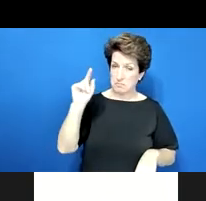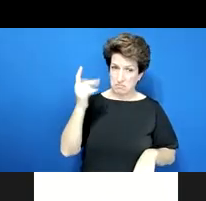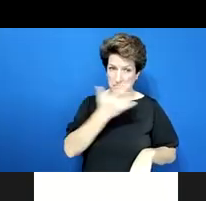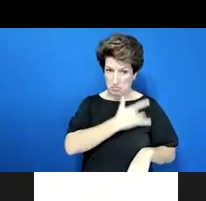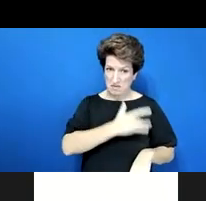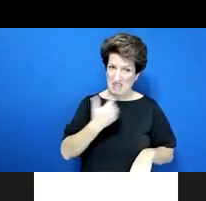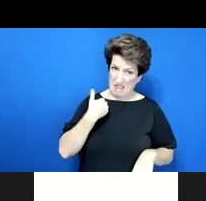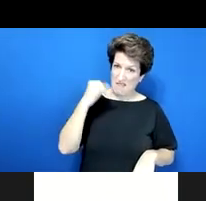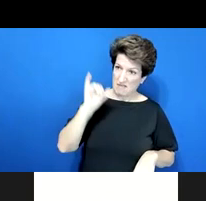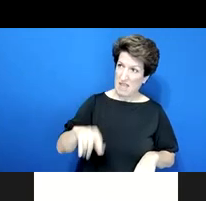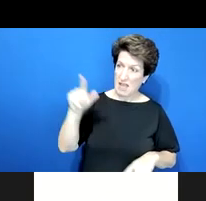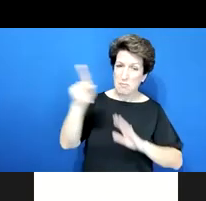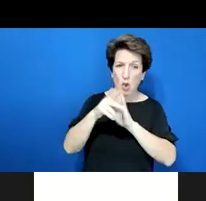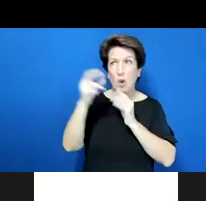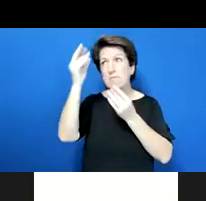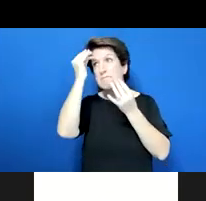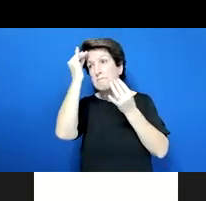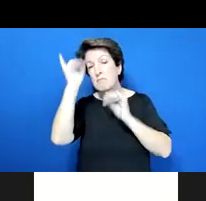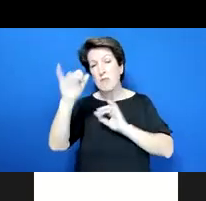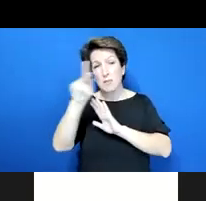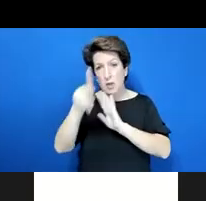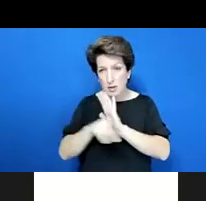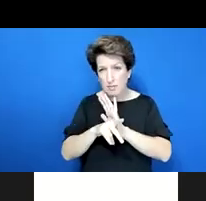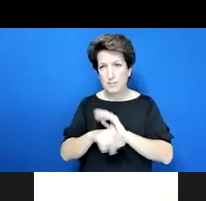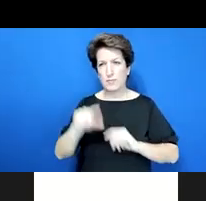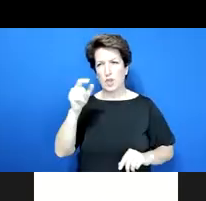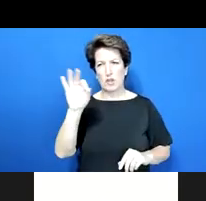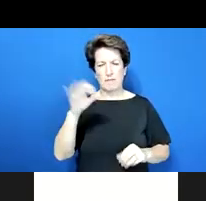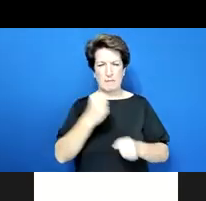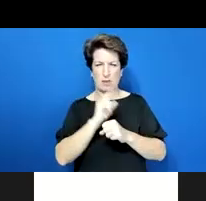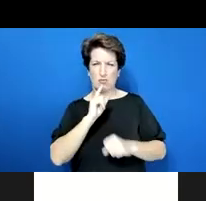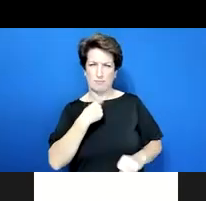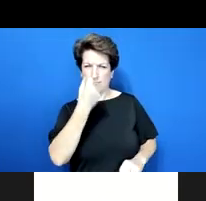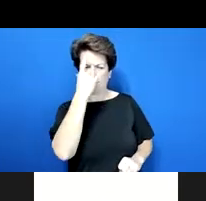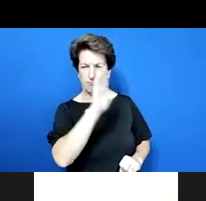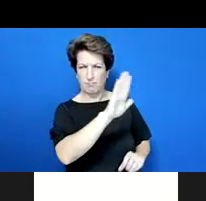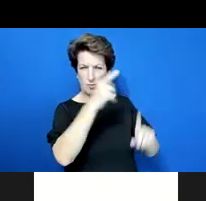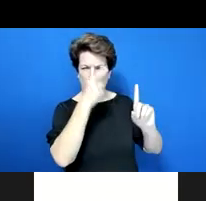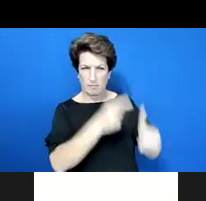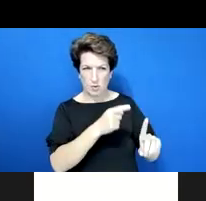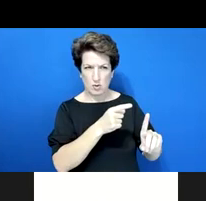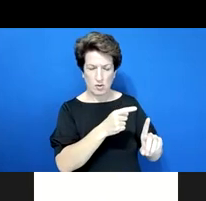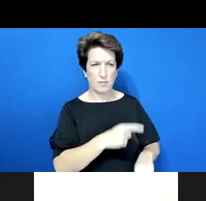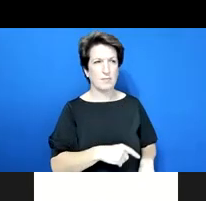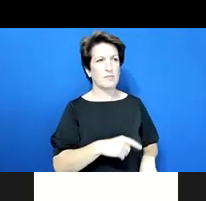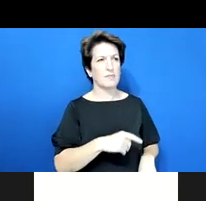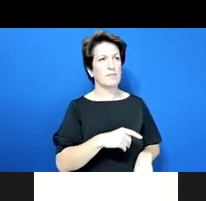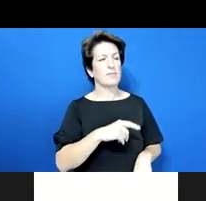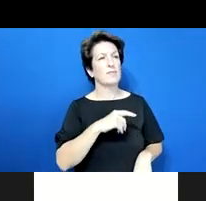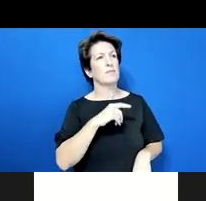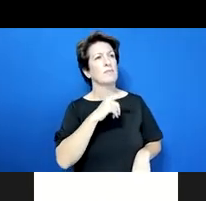So if I understand correctly, you're saying that there are circumstances where some people who have chosen not to